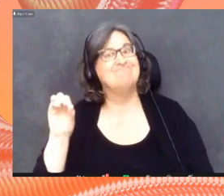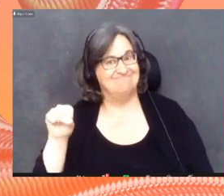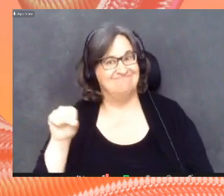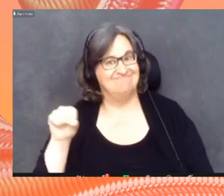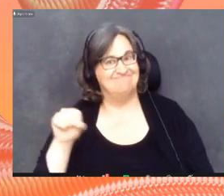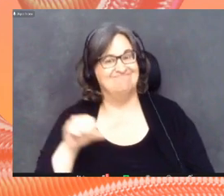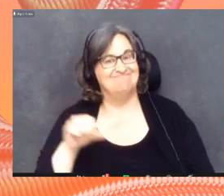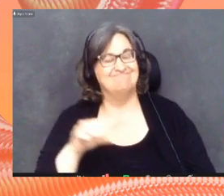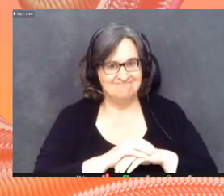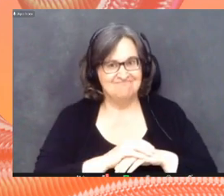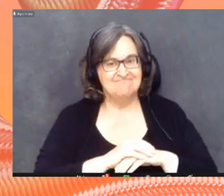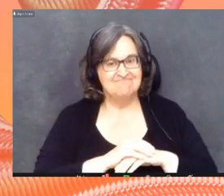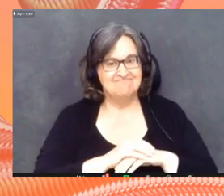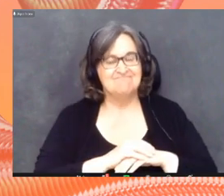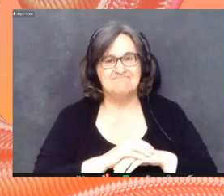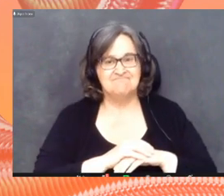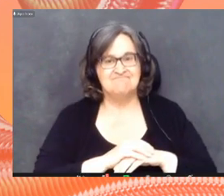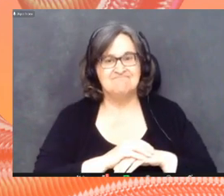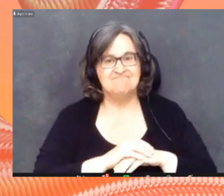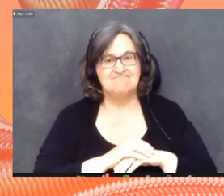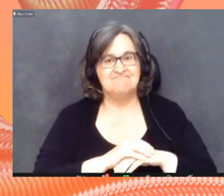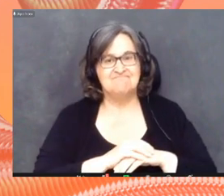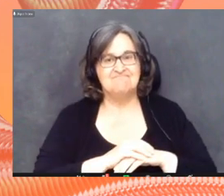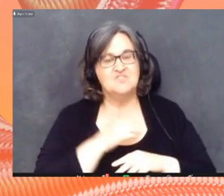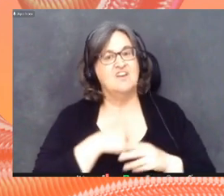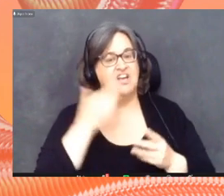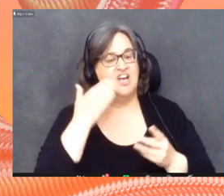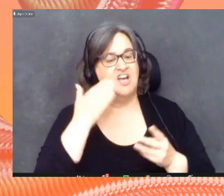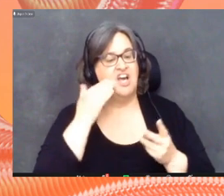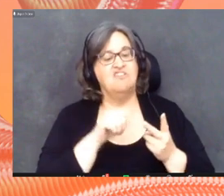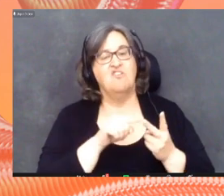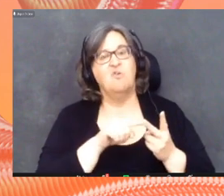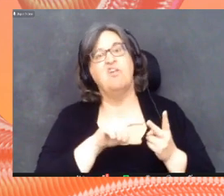Yeah. And I certainly know the other one's chart.